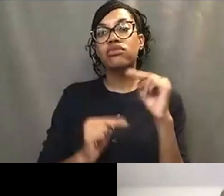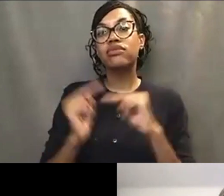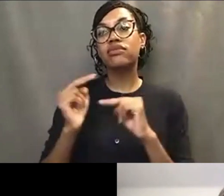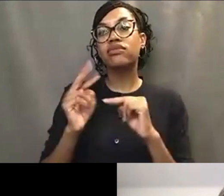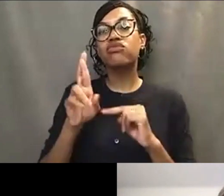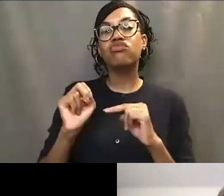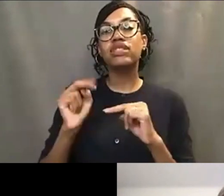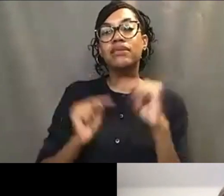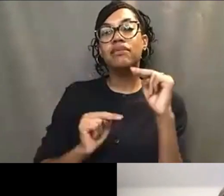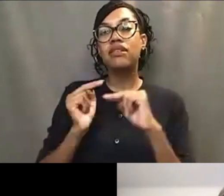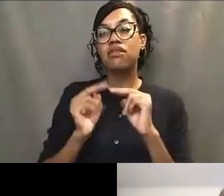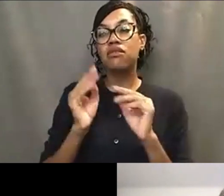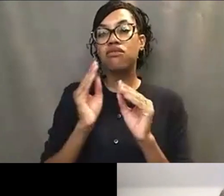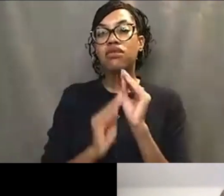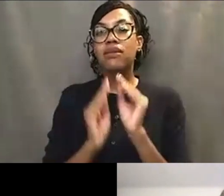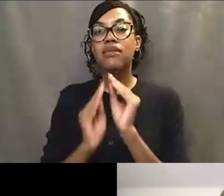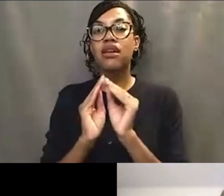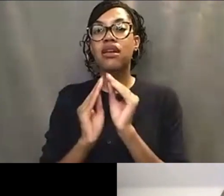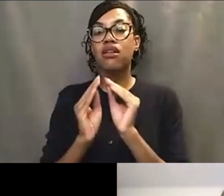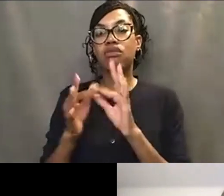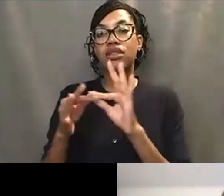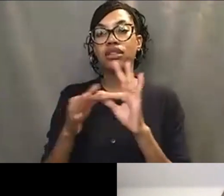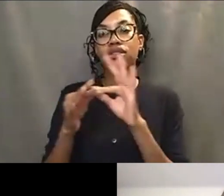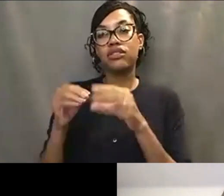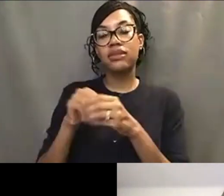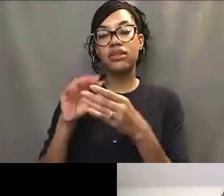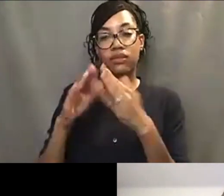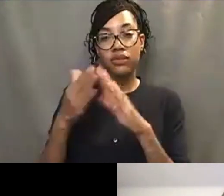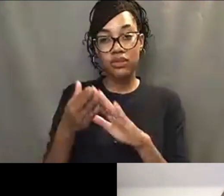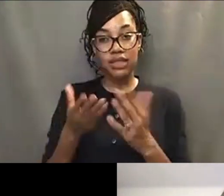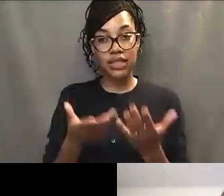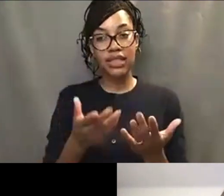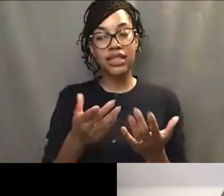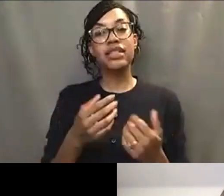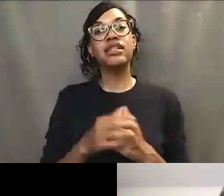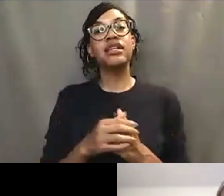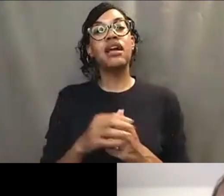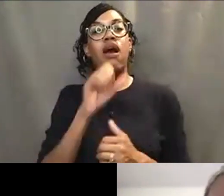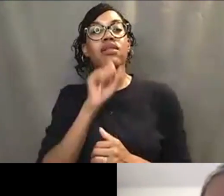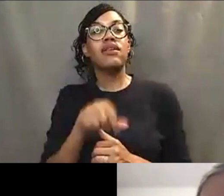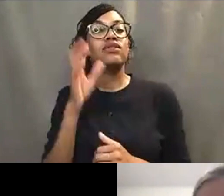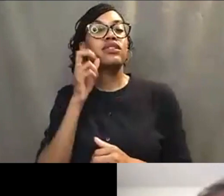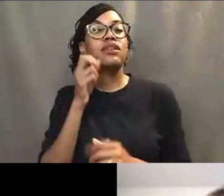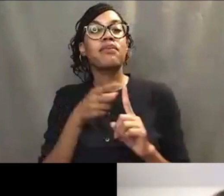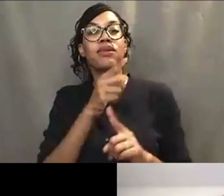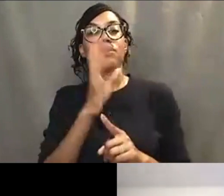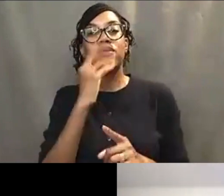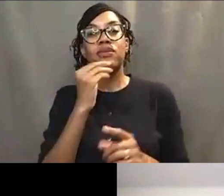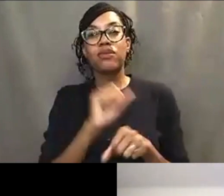create an authentic Reclaim Our Schools LA? I'd love to hear about this beautiful work. Yes.